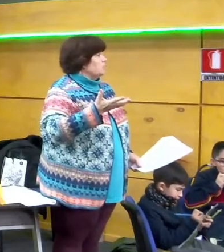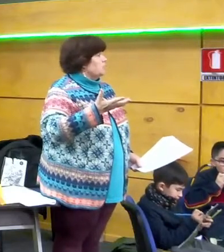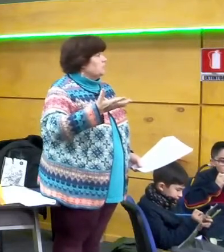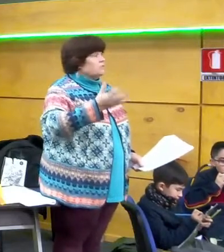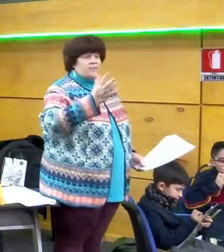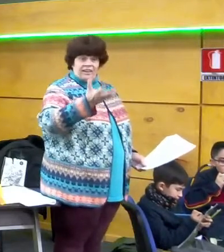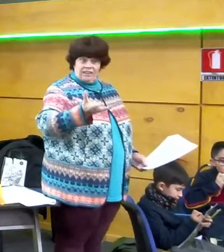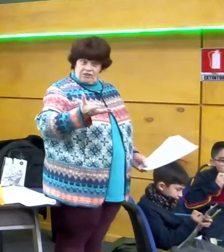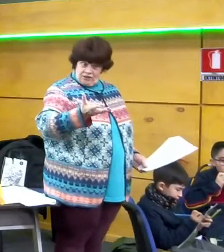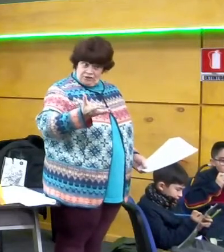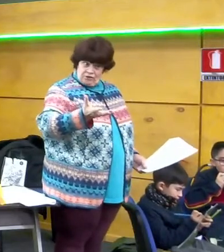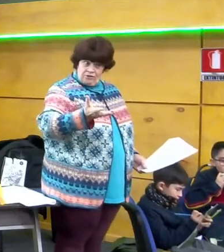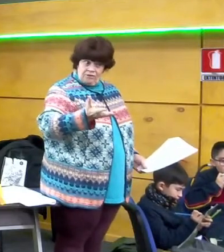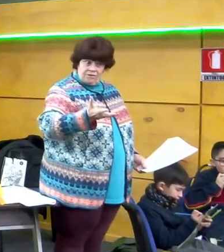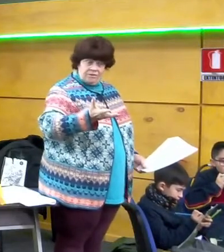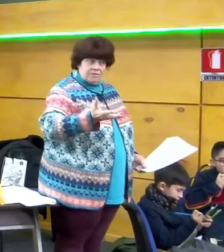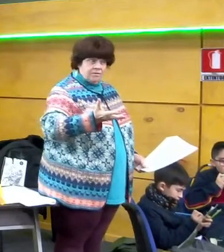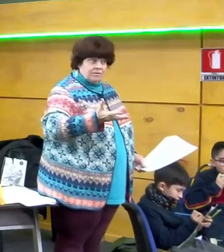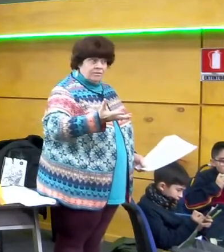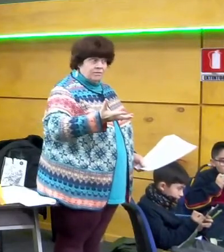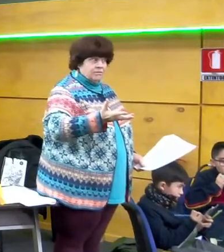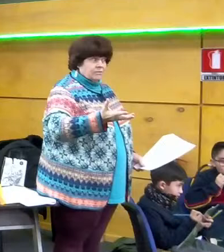facial gestures, hand gestures.